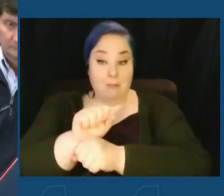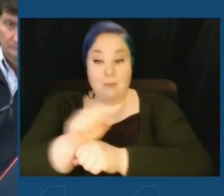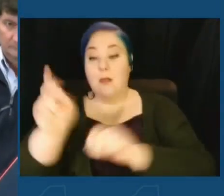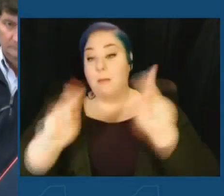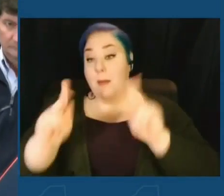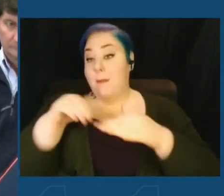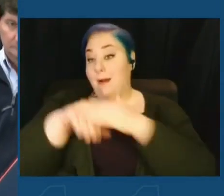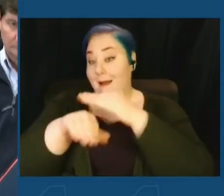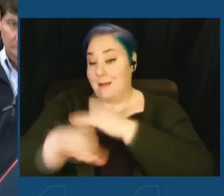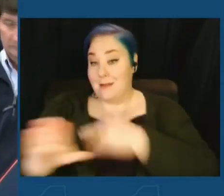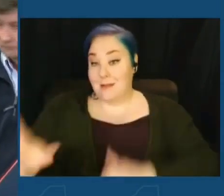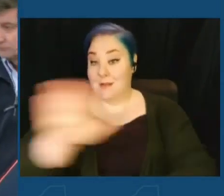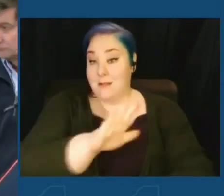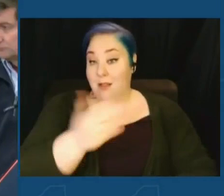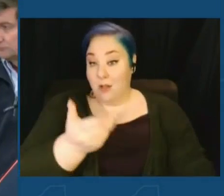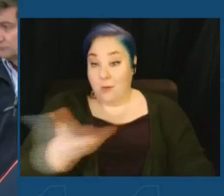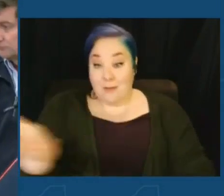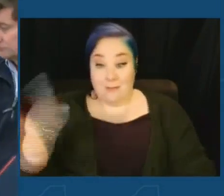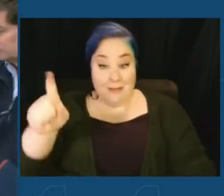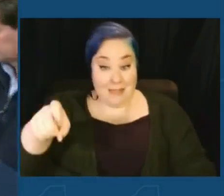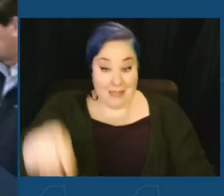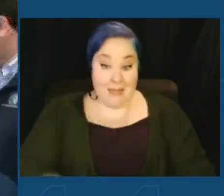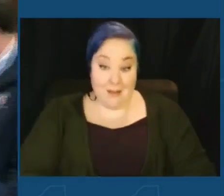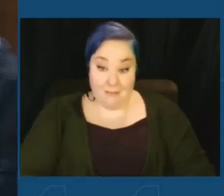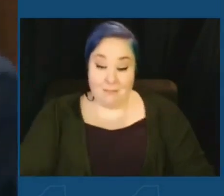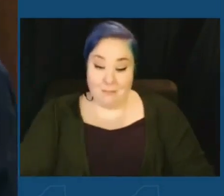need as we're getting folks going again.